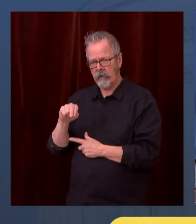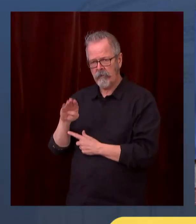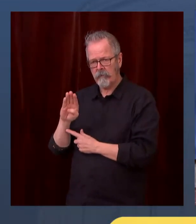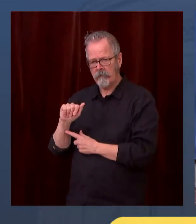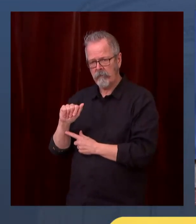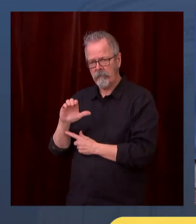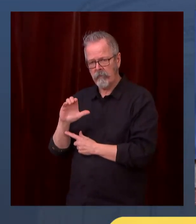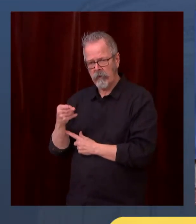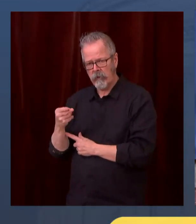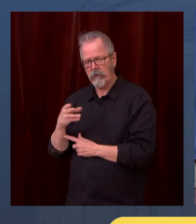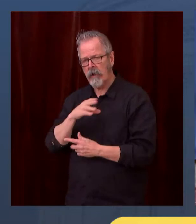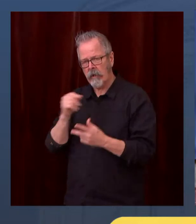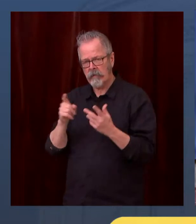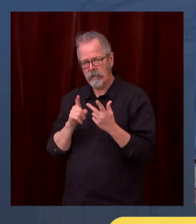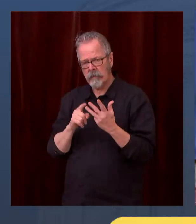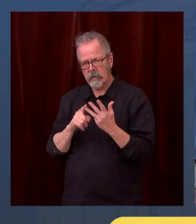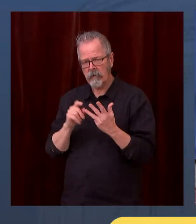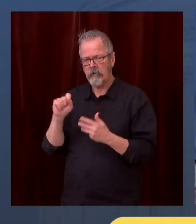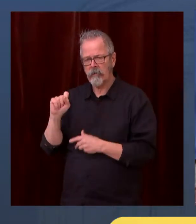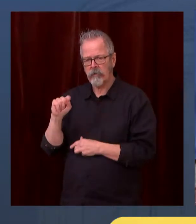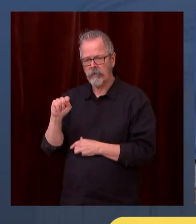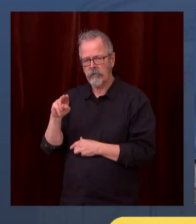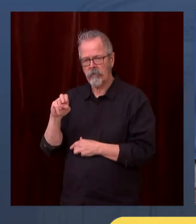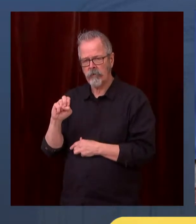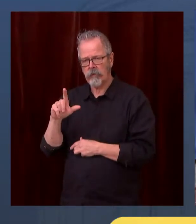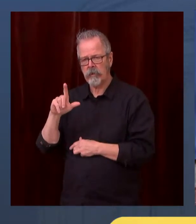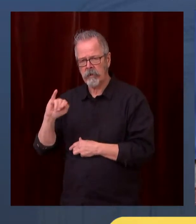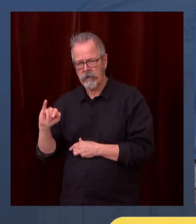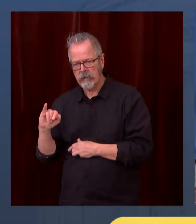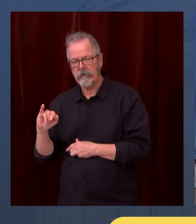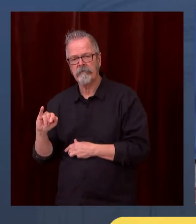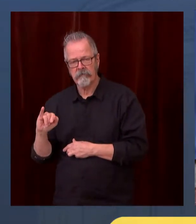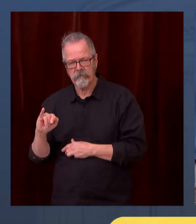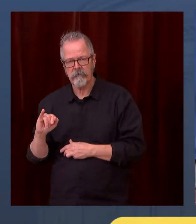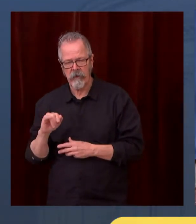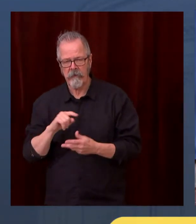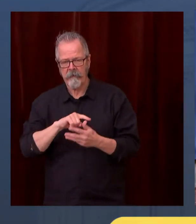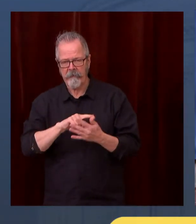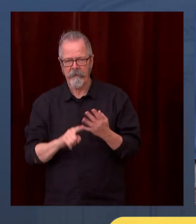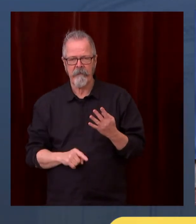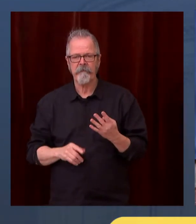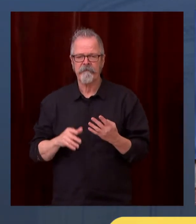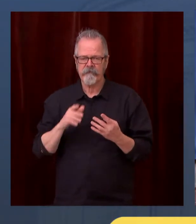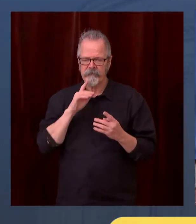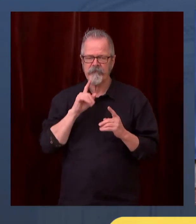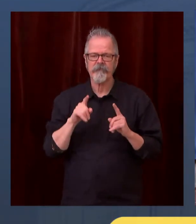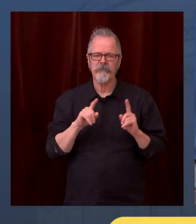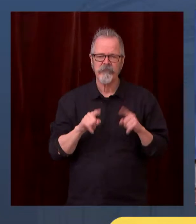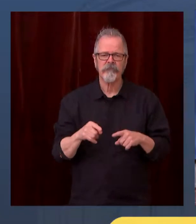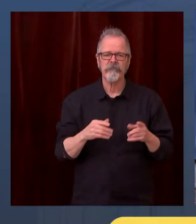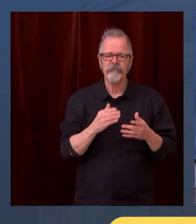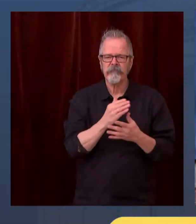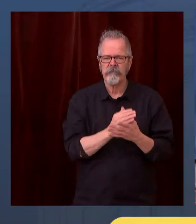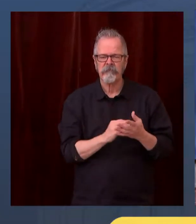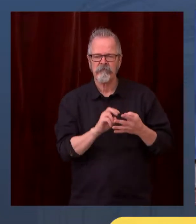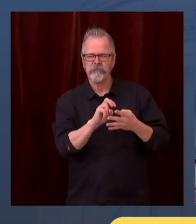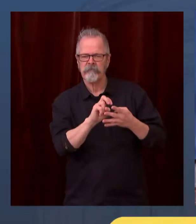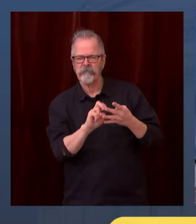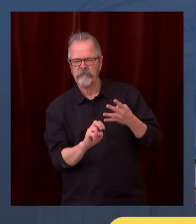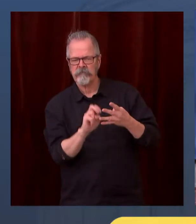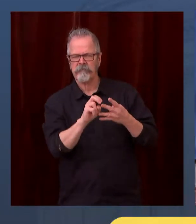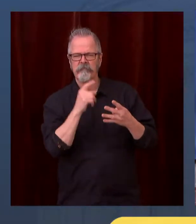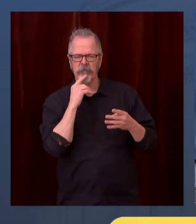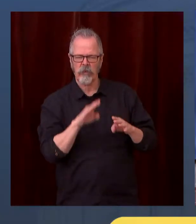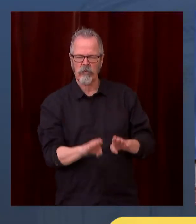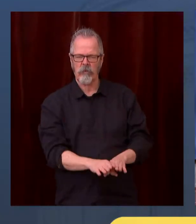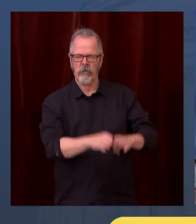Democratic lawmakers say their counties are being unfairly held back in the regional reopening plan because of the region they were assigned to. And earlier this